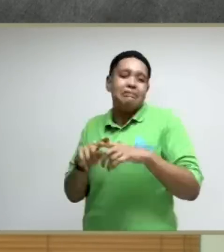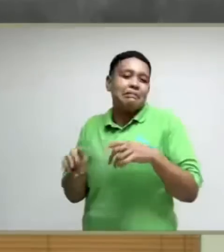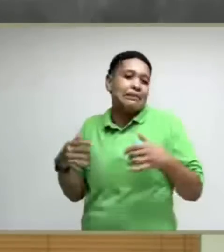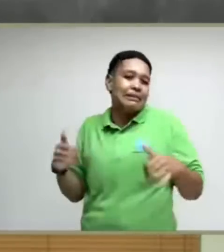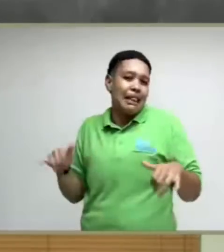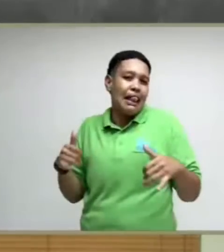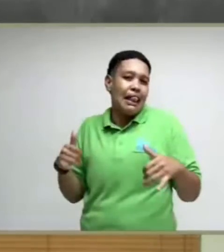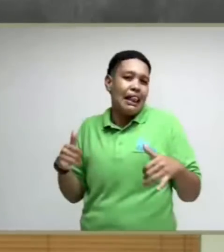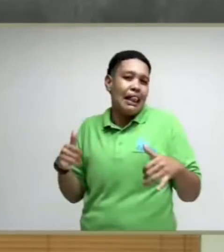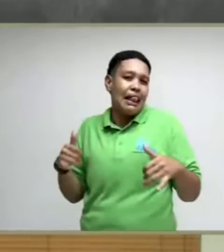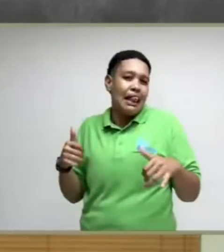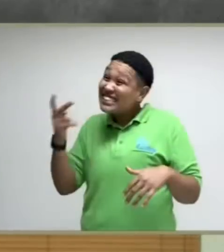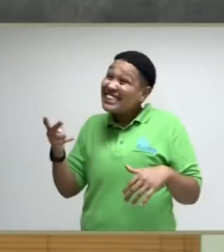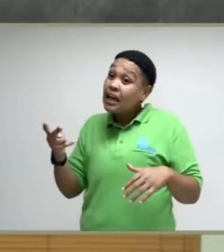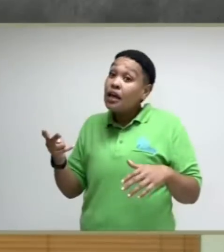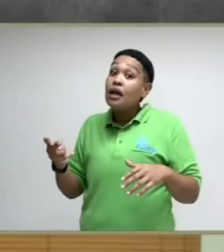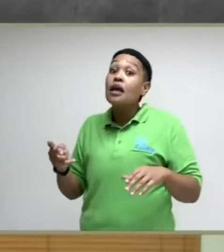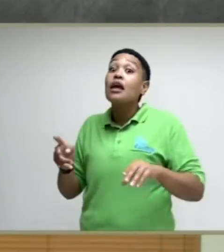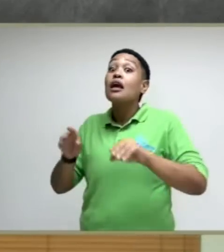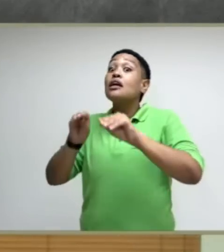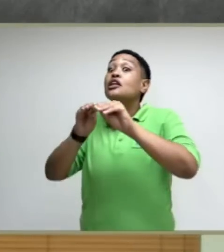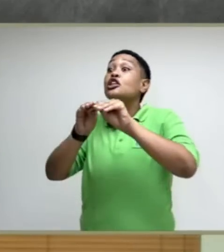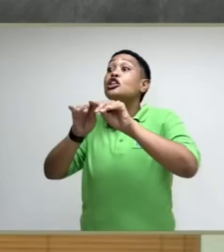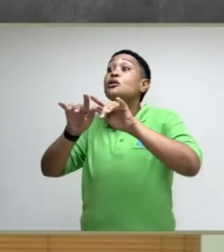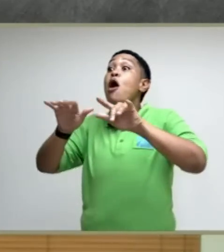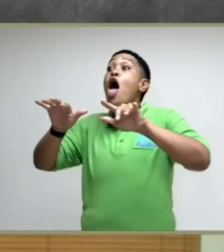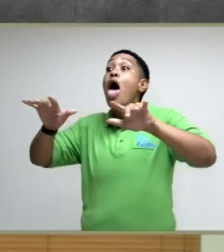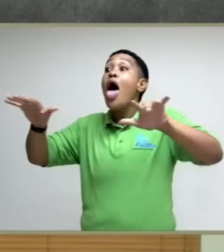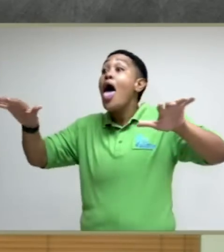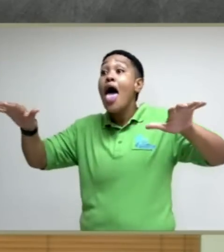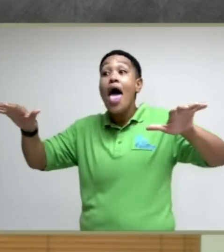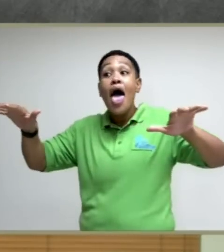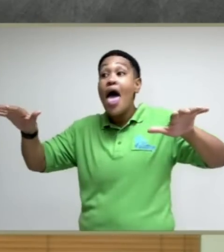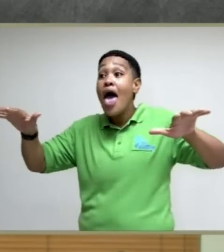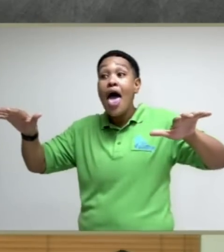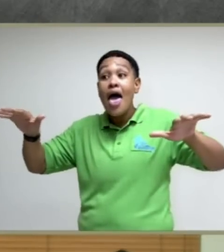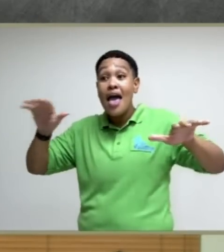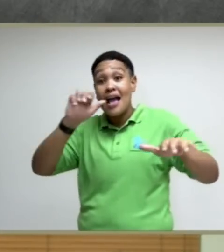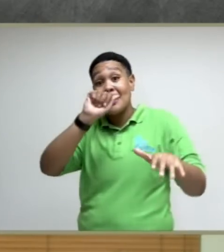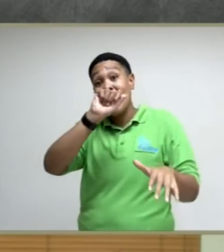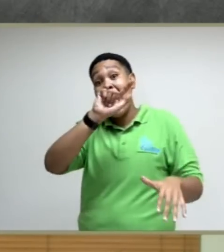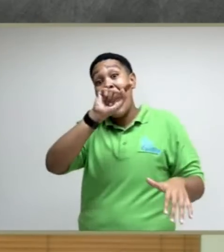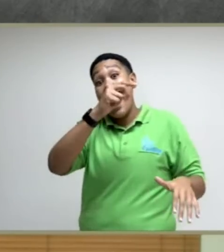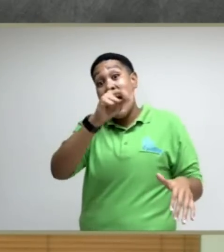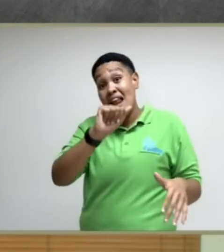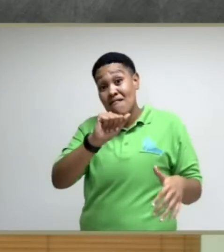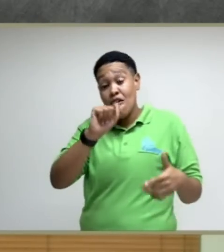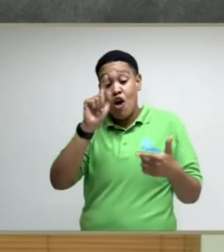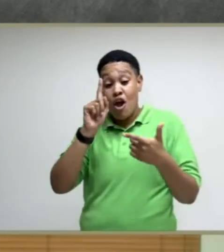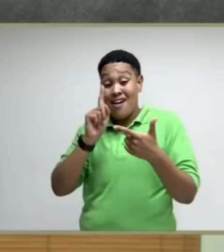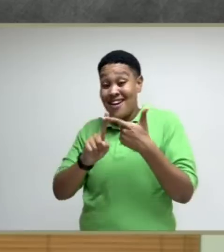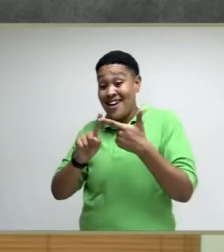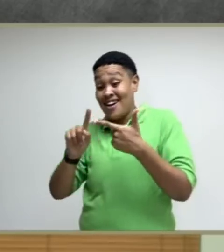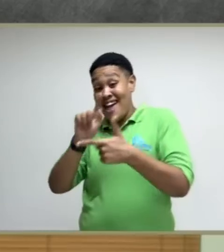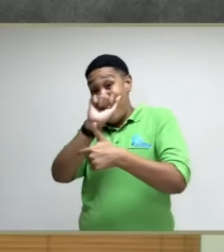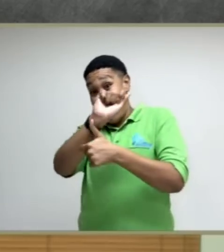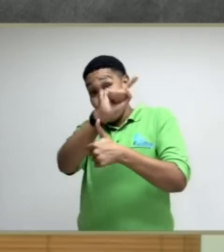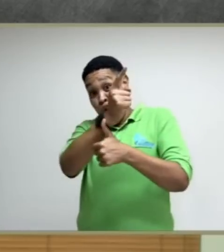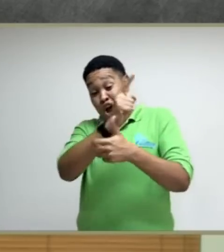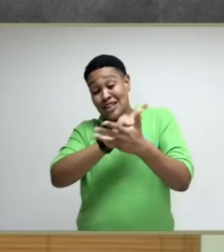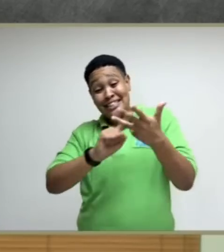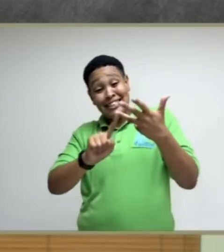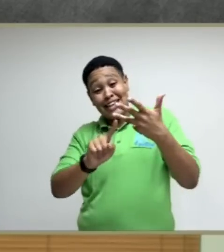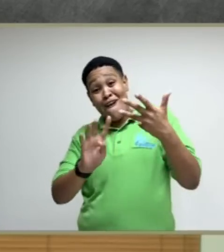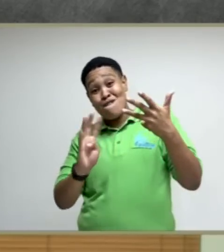we're not seeing that widespread that we're having that we had with the Alpha and with the Delta variant. And then we